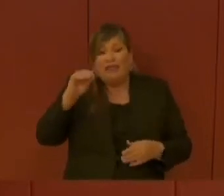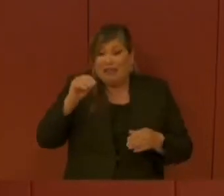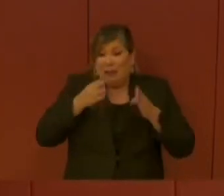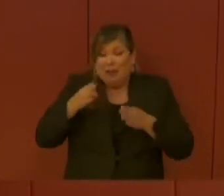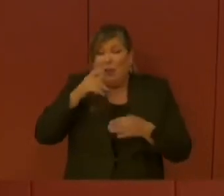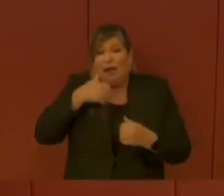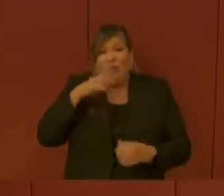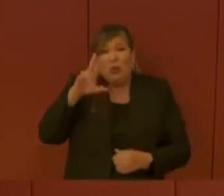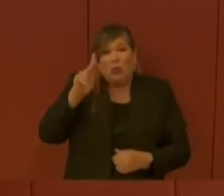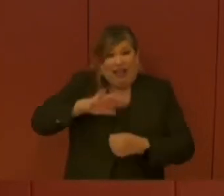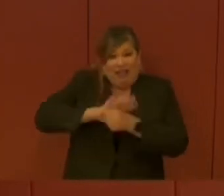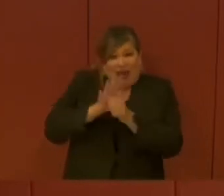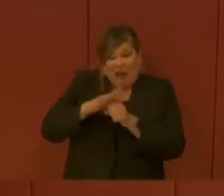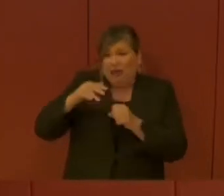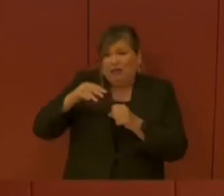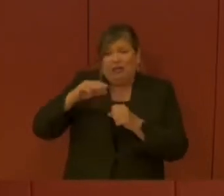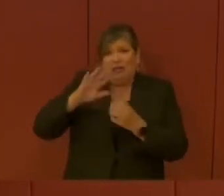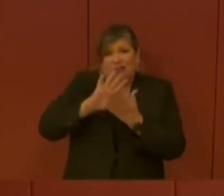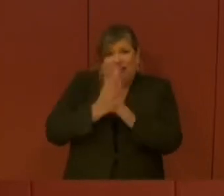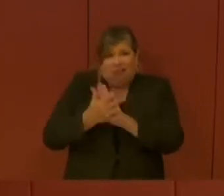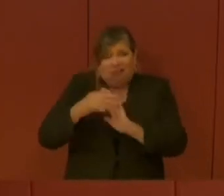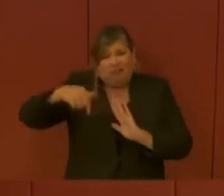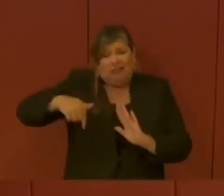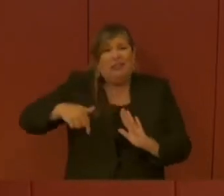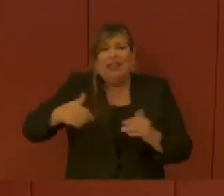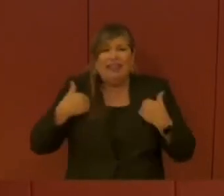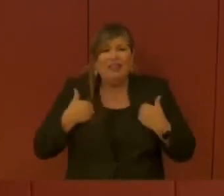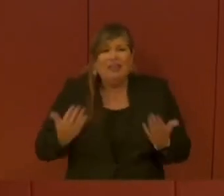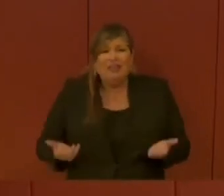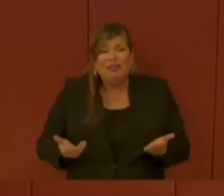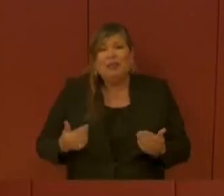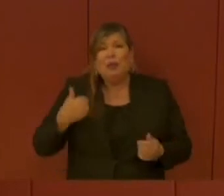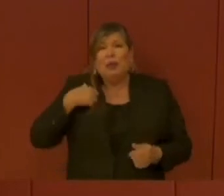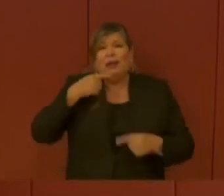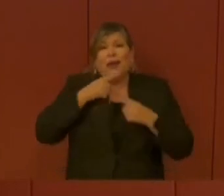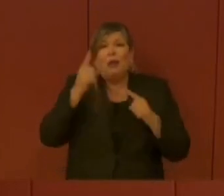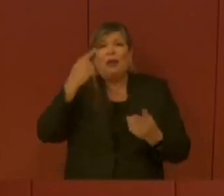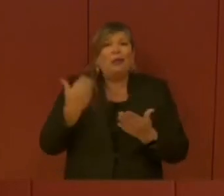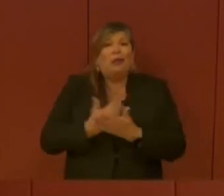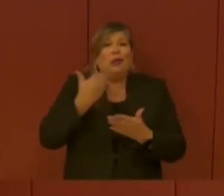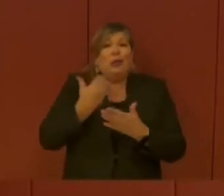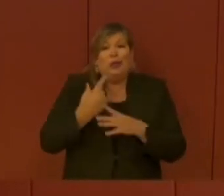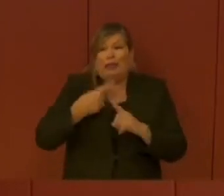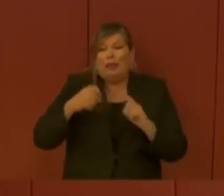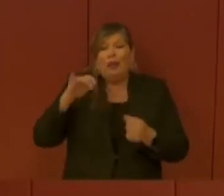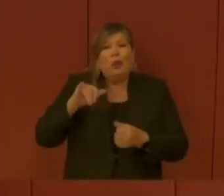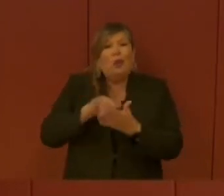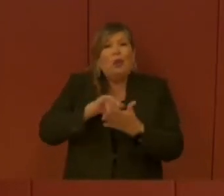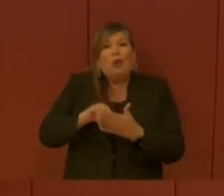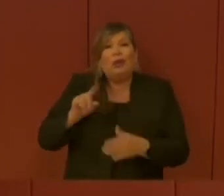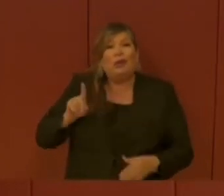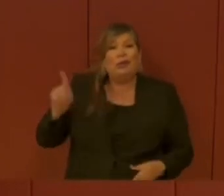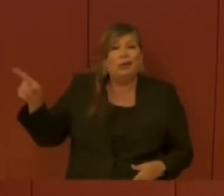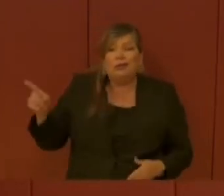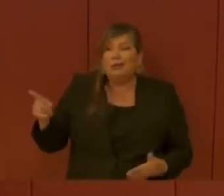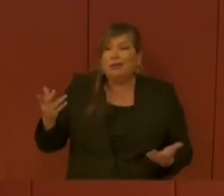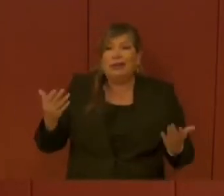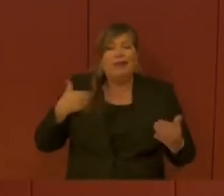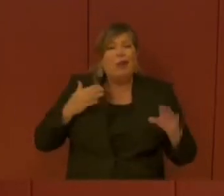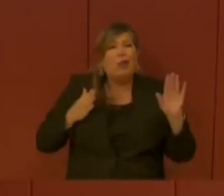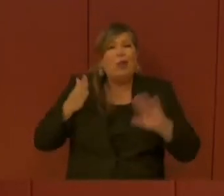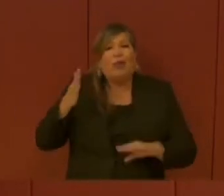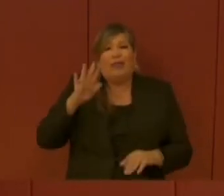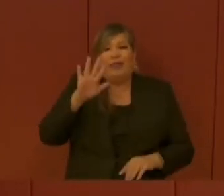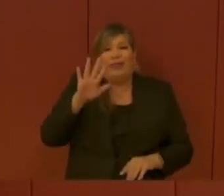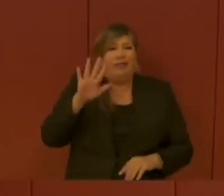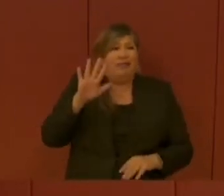few. One new variant we announced yesterday from New York, and over 5,500, closer to